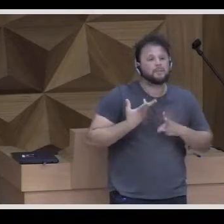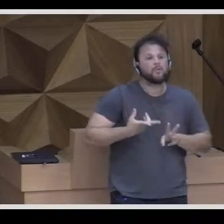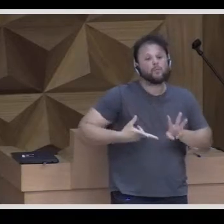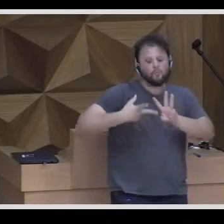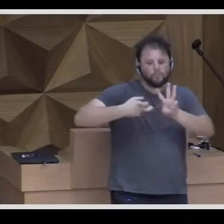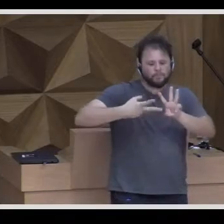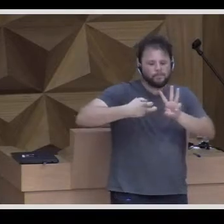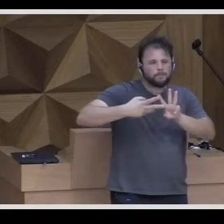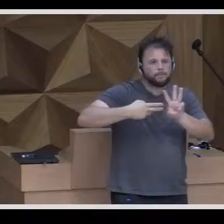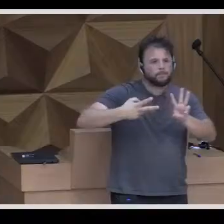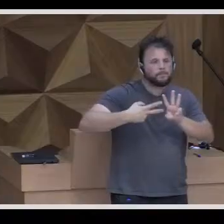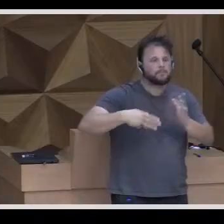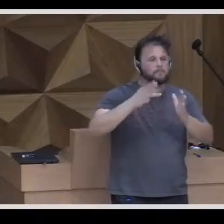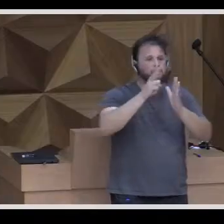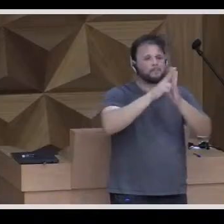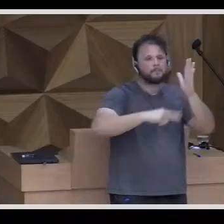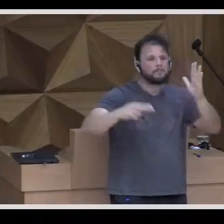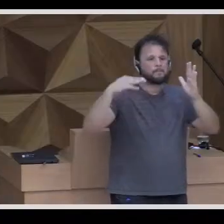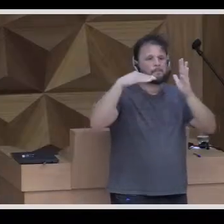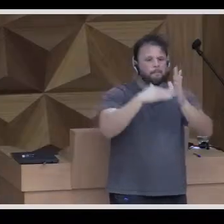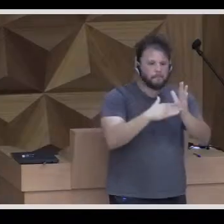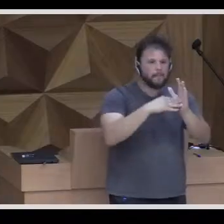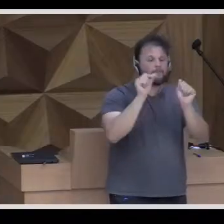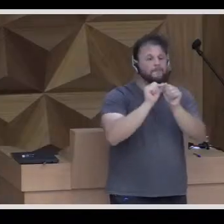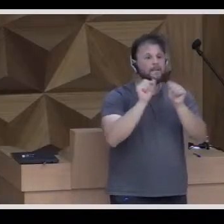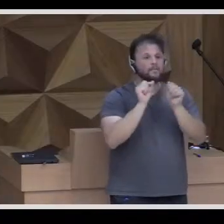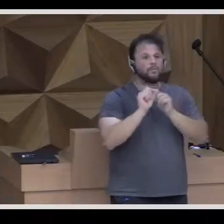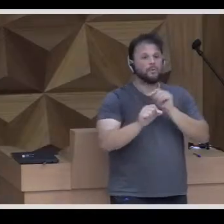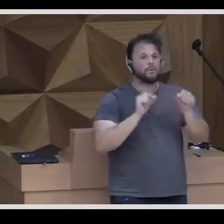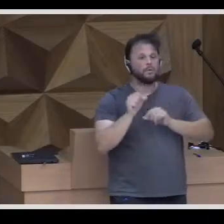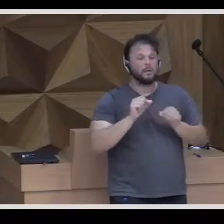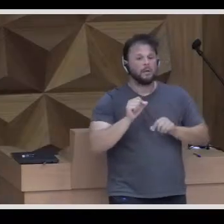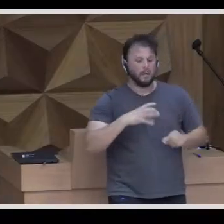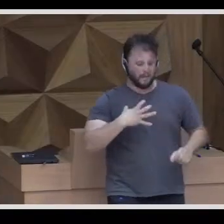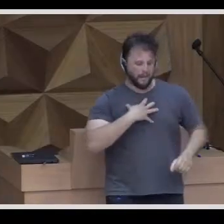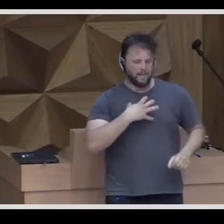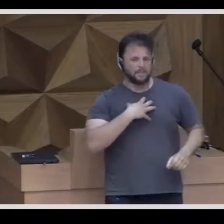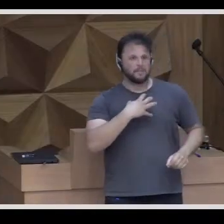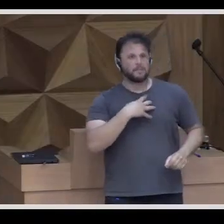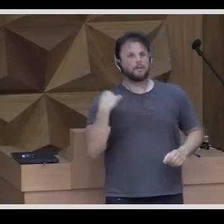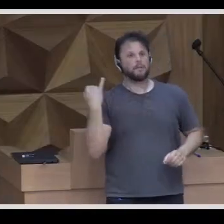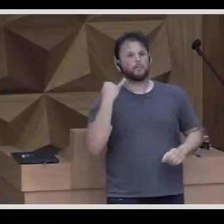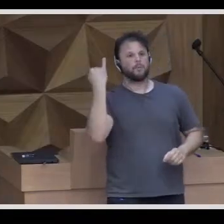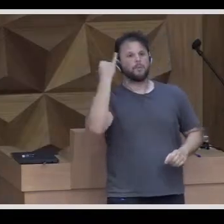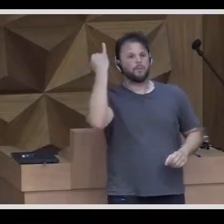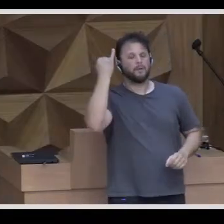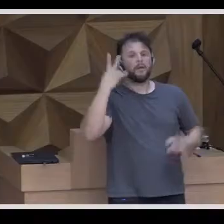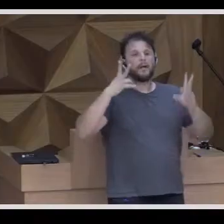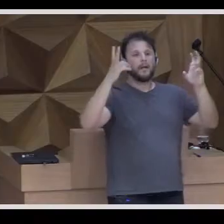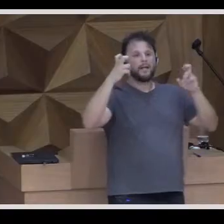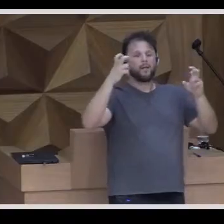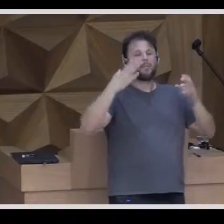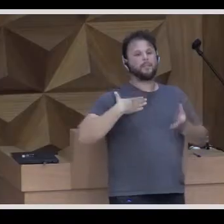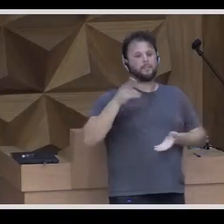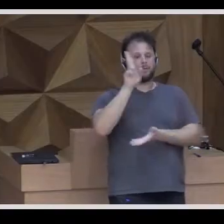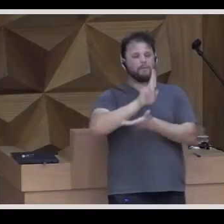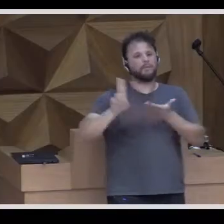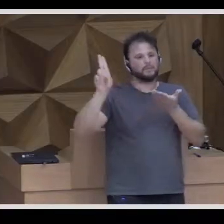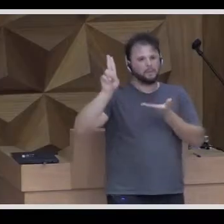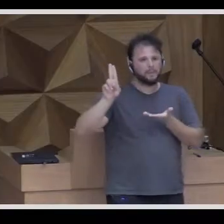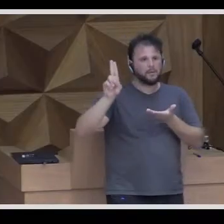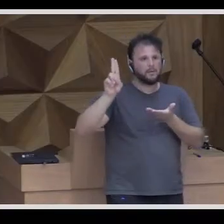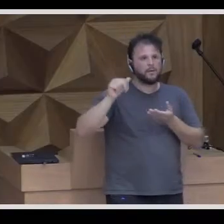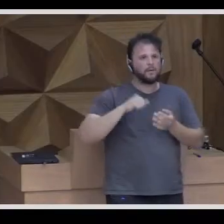important essence. This also happens to be the motto of my university. He aha te mea nui o te